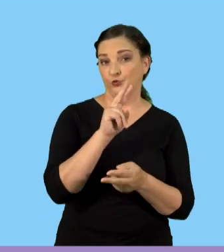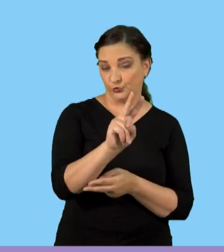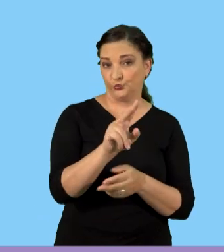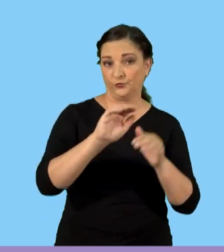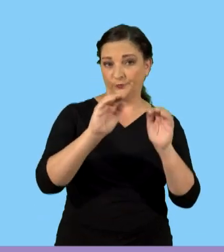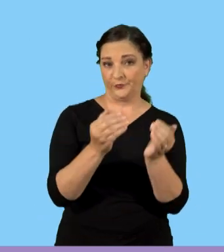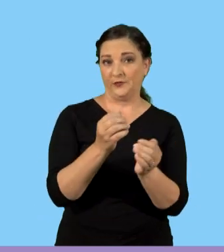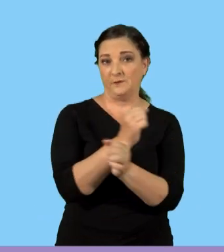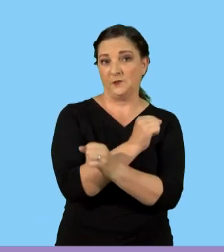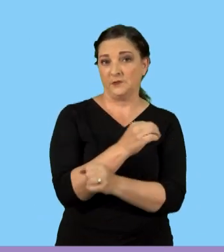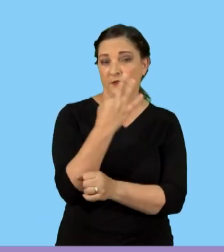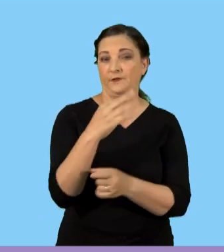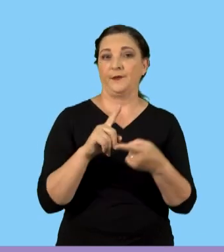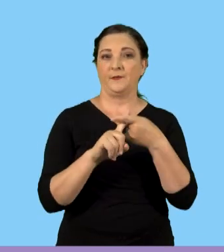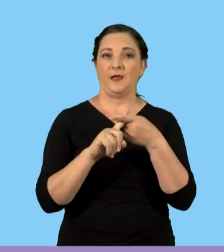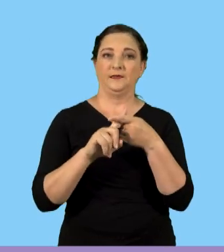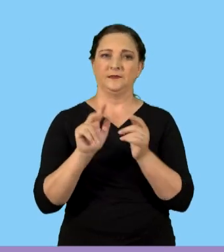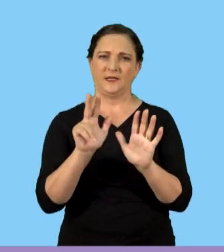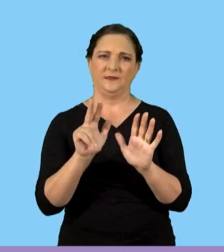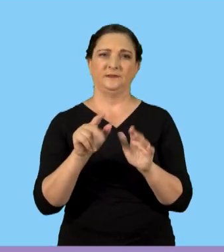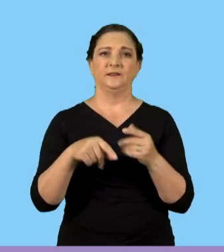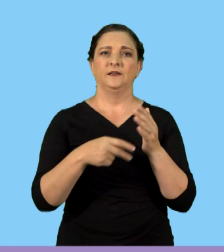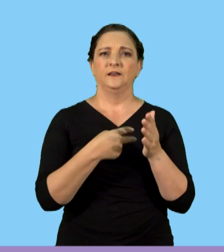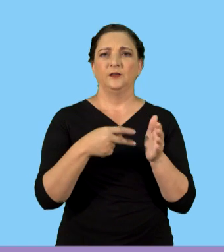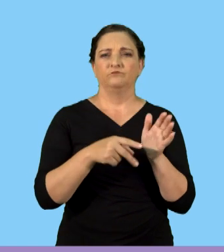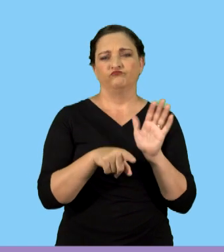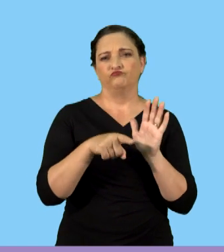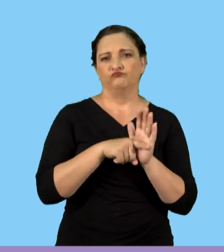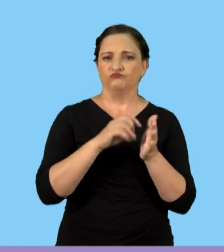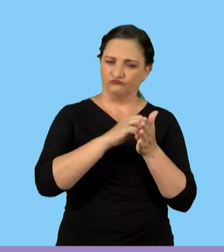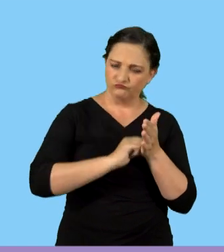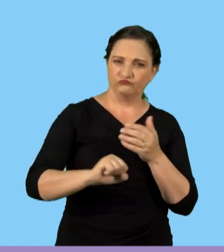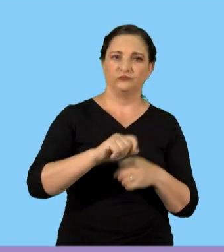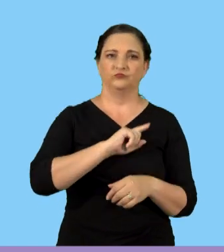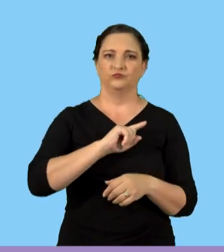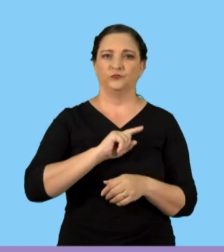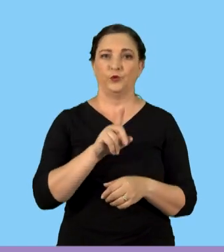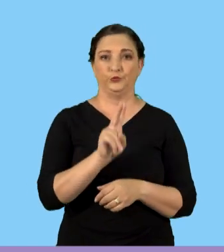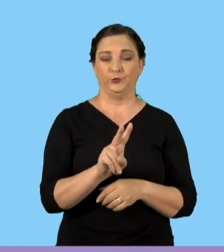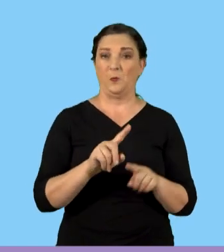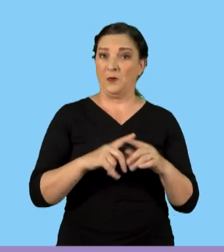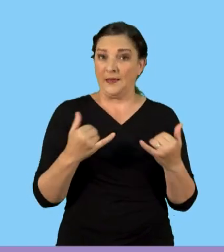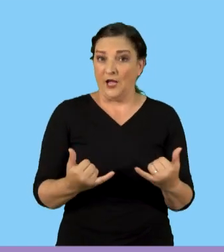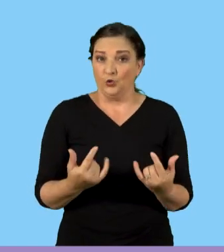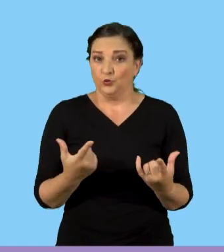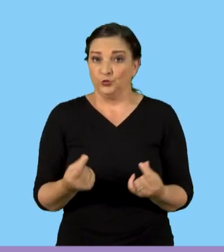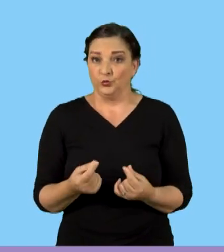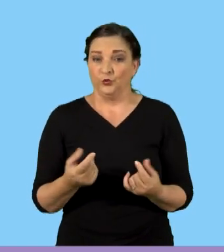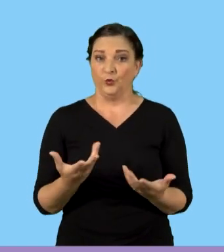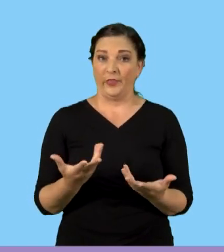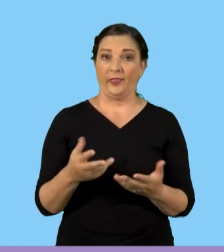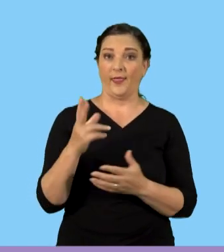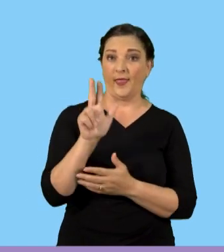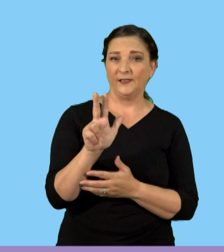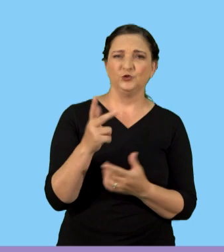term? So for us to find the 8th term, we are going to continue with this pattern. We are going to take negative 2, multiply